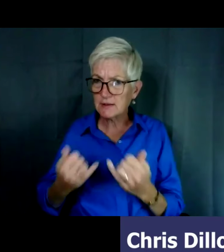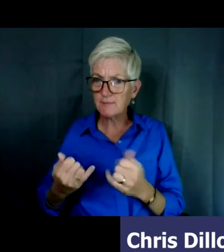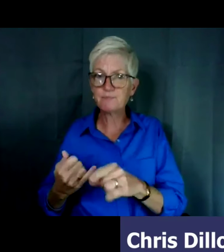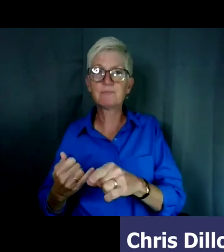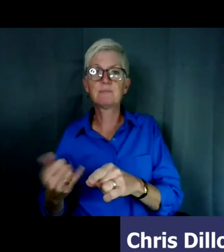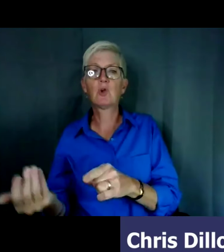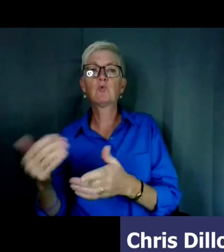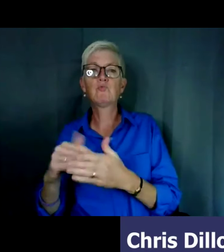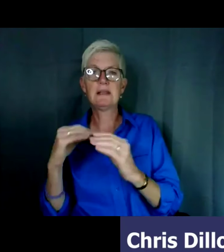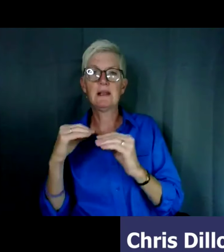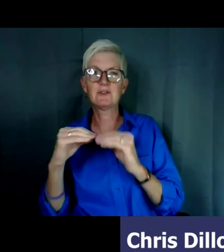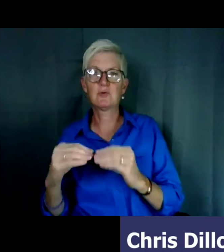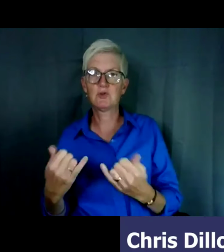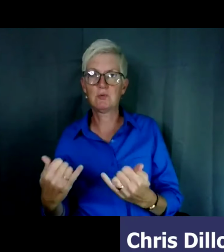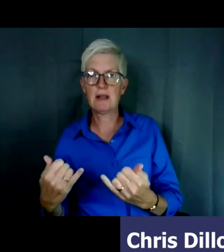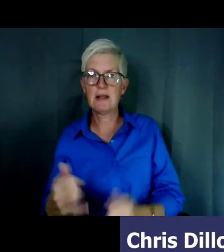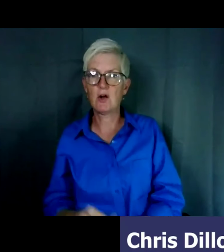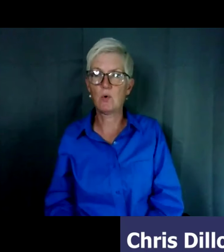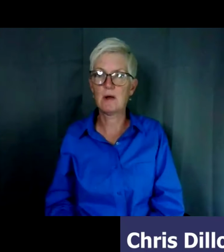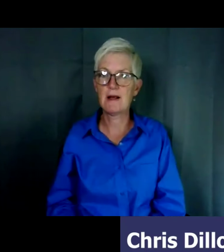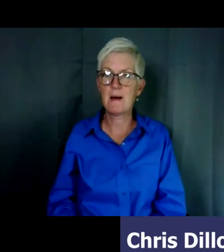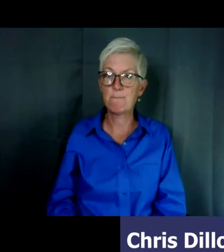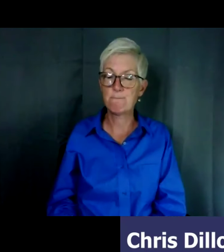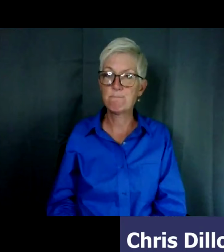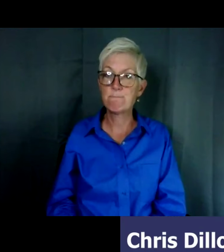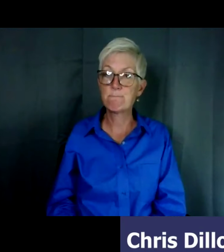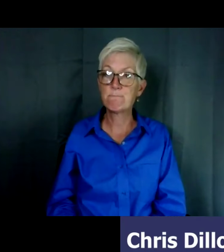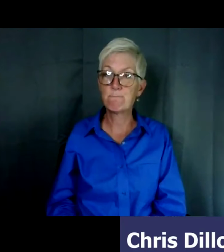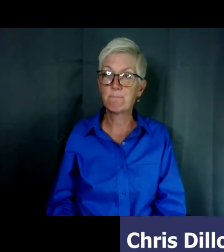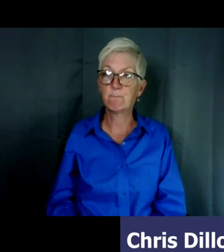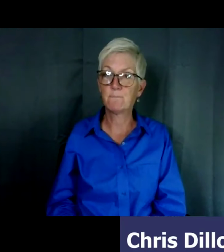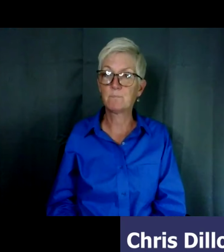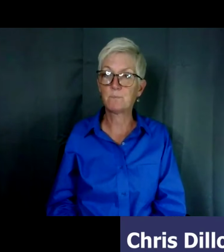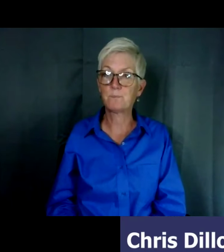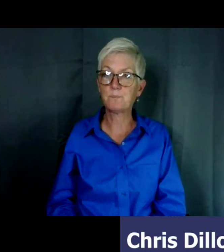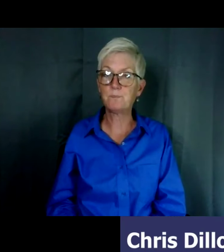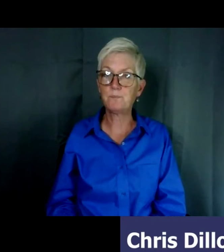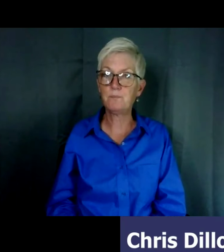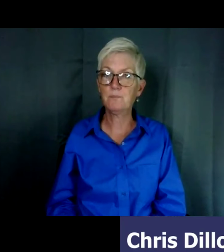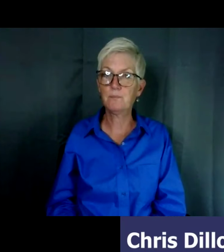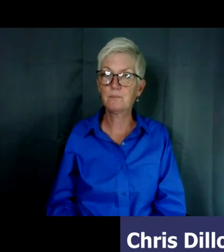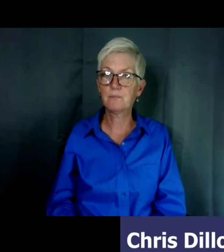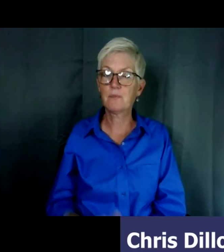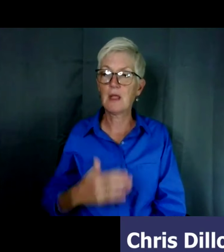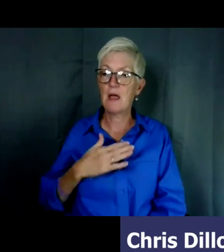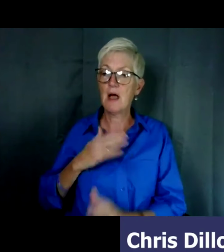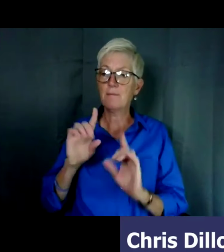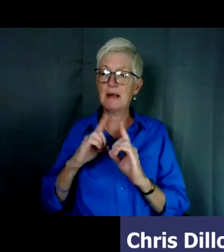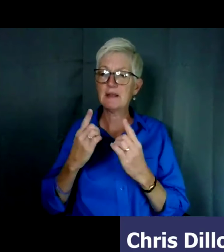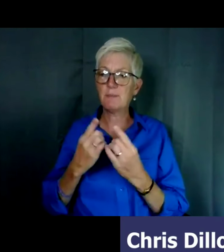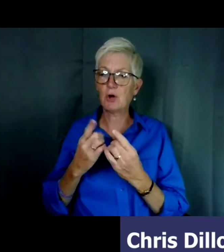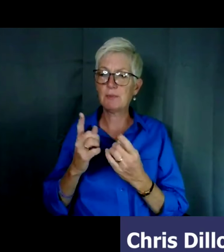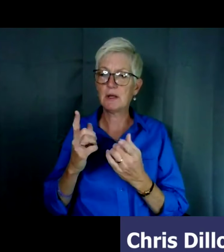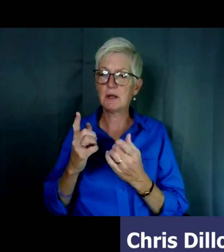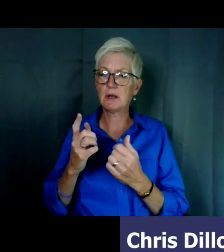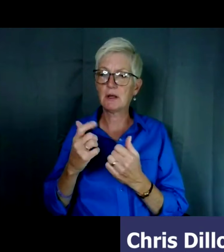Reconstruction. Okay. That's good. Good to know. We So. did some. We did some changes up here. My department was. We were a